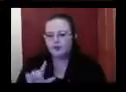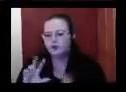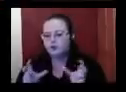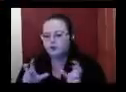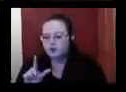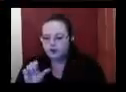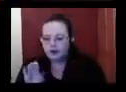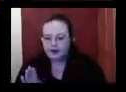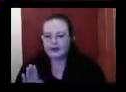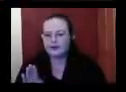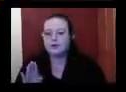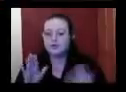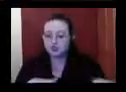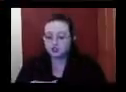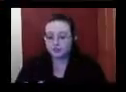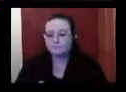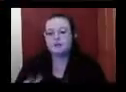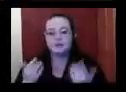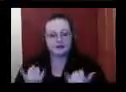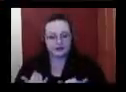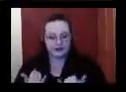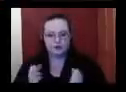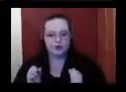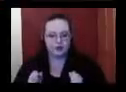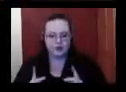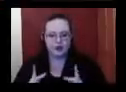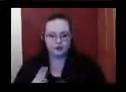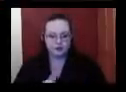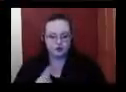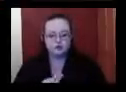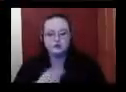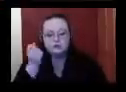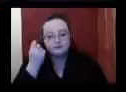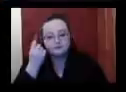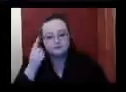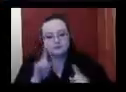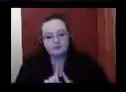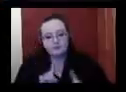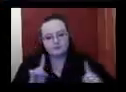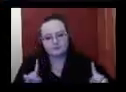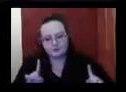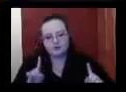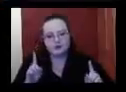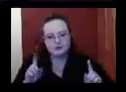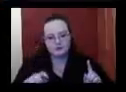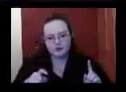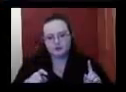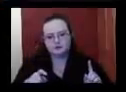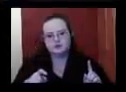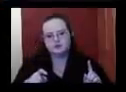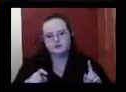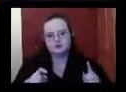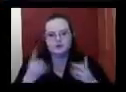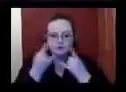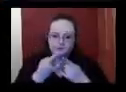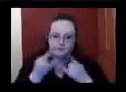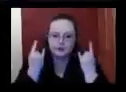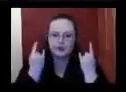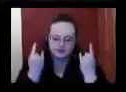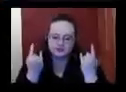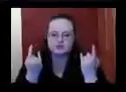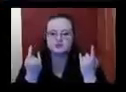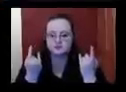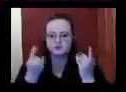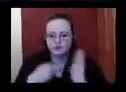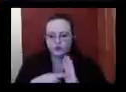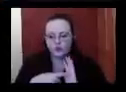gymnasiums, will be allowed for use. Distancing will need to be maintained, and masking